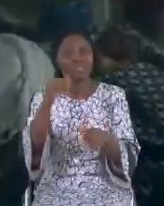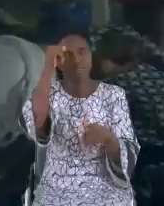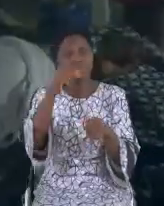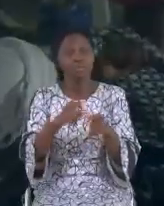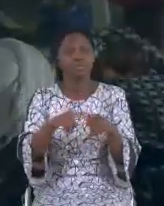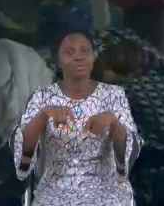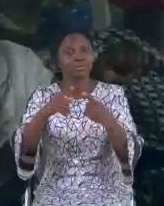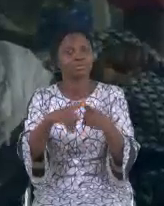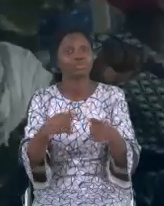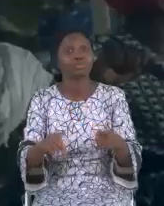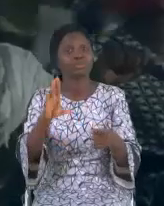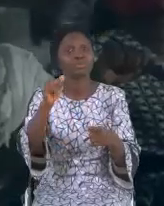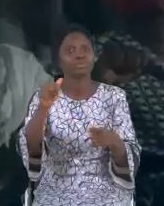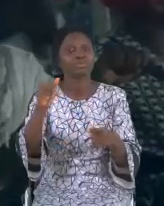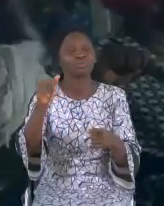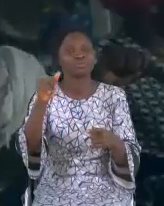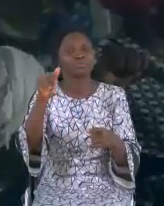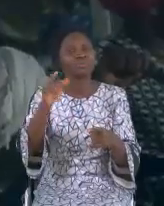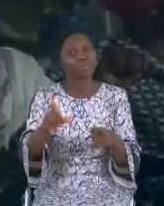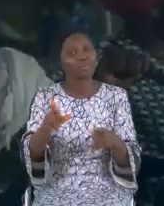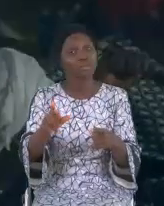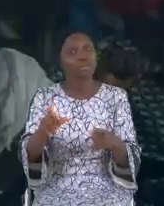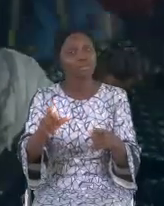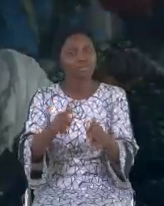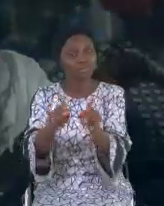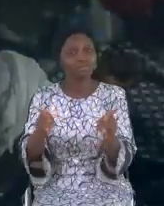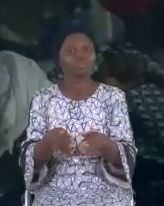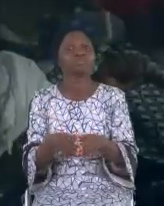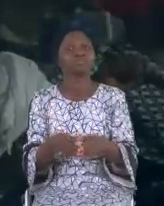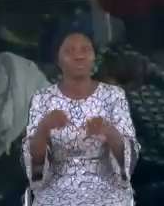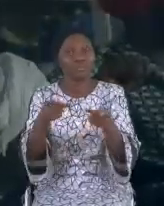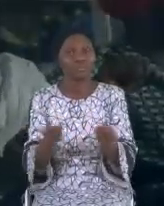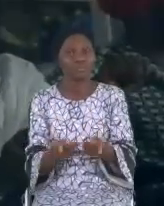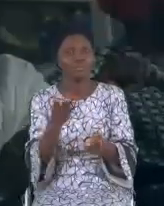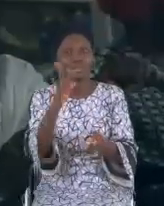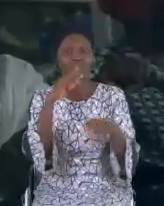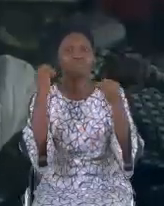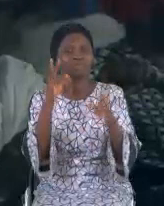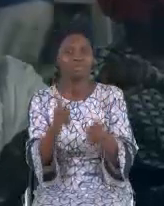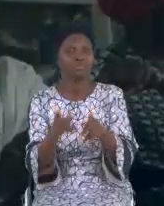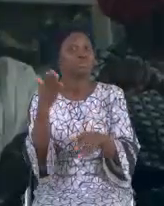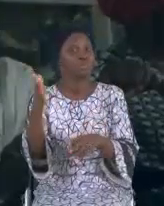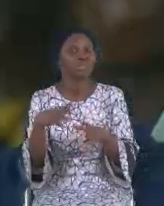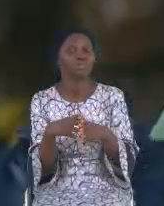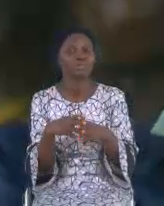park. There are a lot of people there, big crowd there at the car